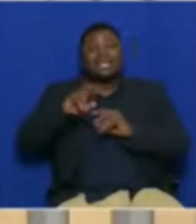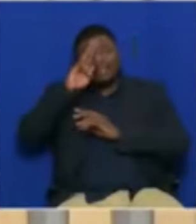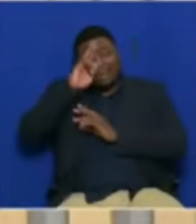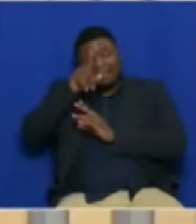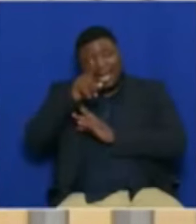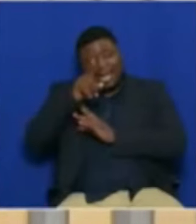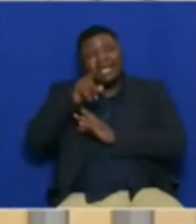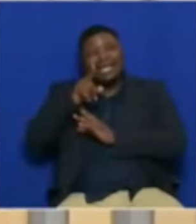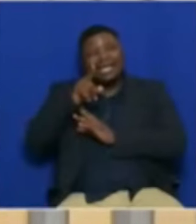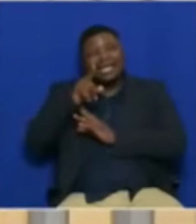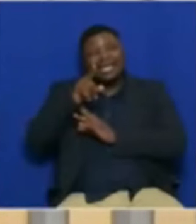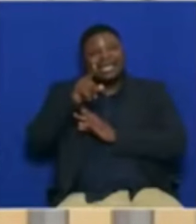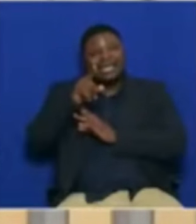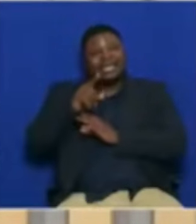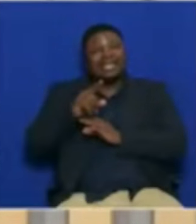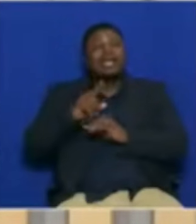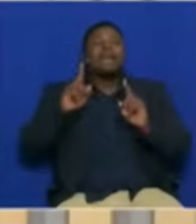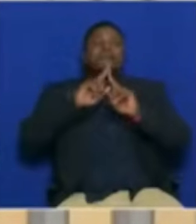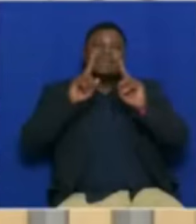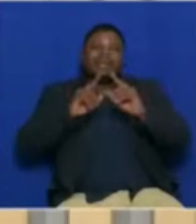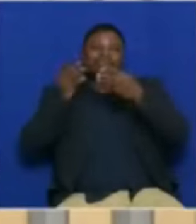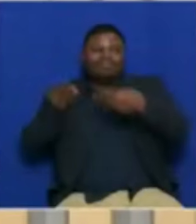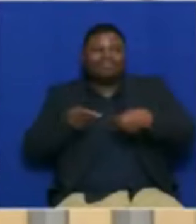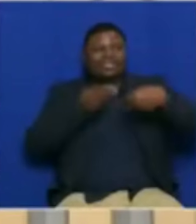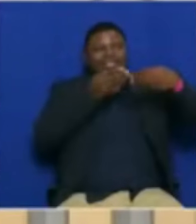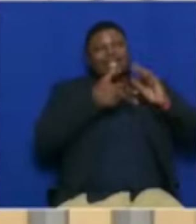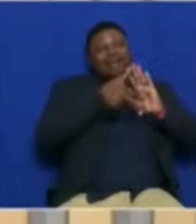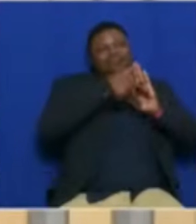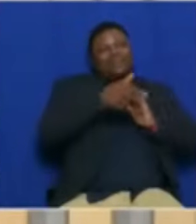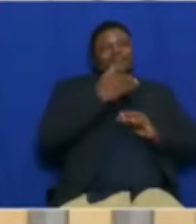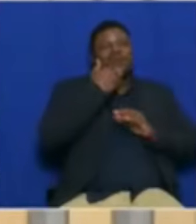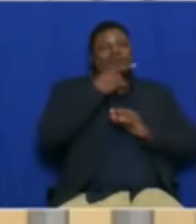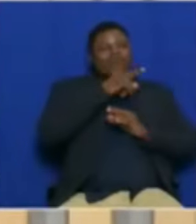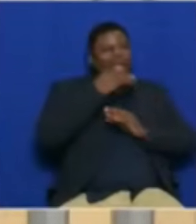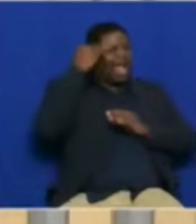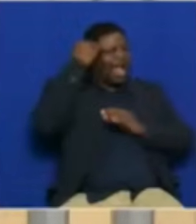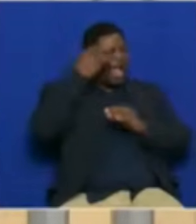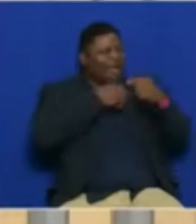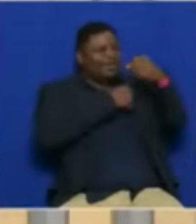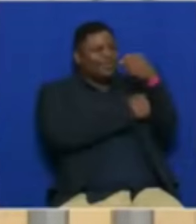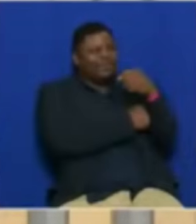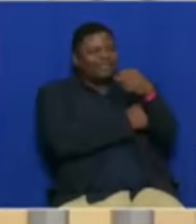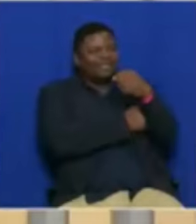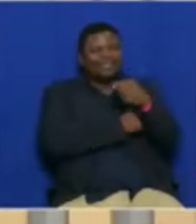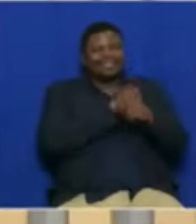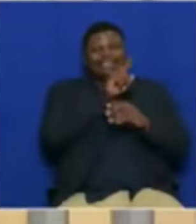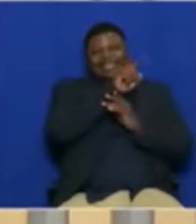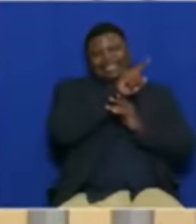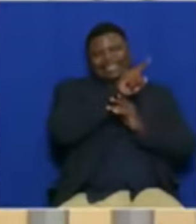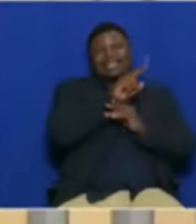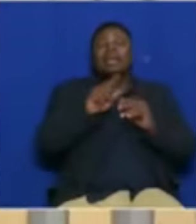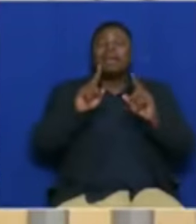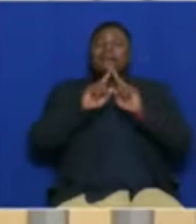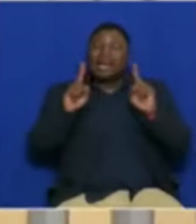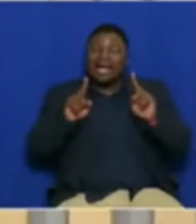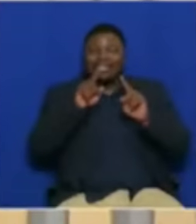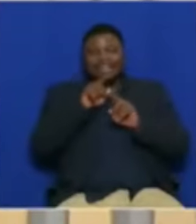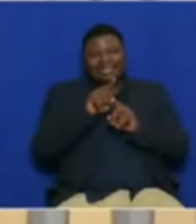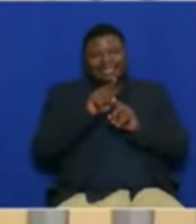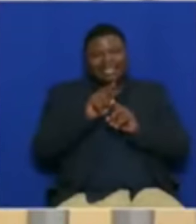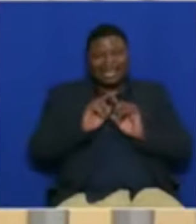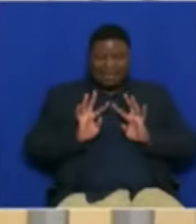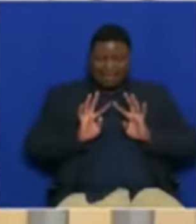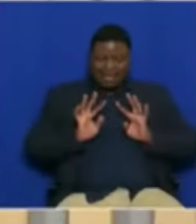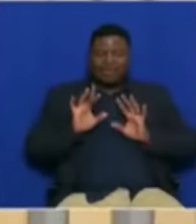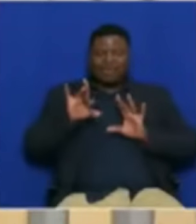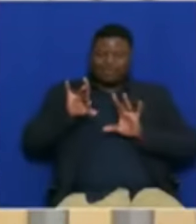office, which is the prescripts, as Commissioner Molloy explained. The panel was chosen by him Okay. at that level.